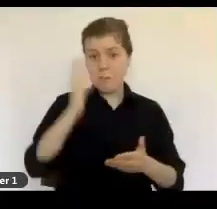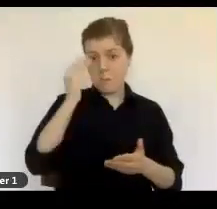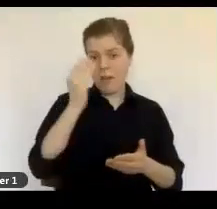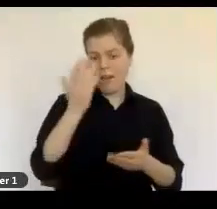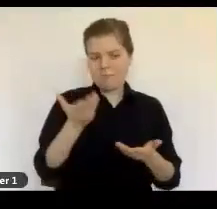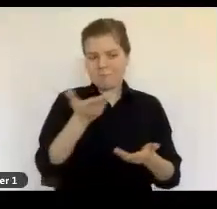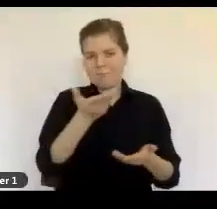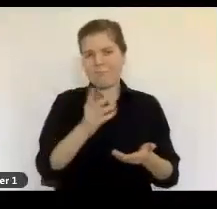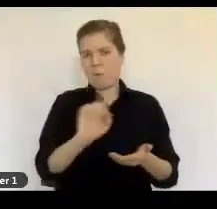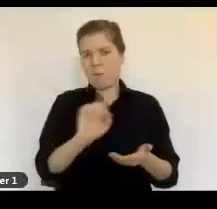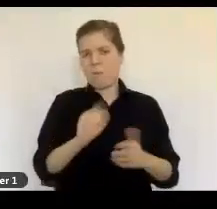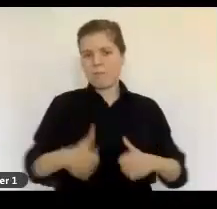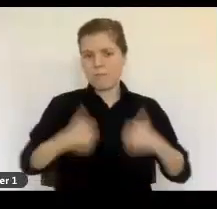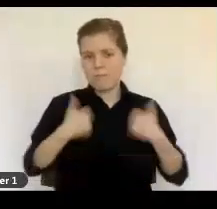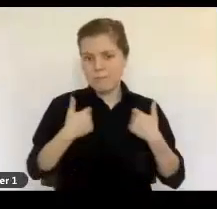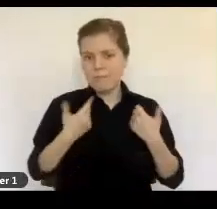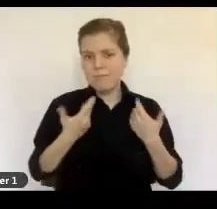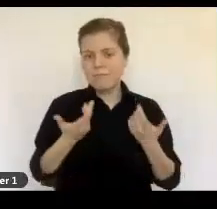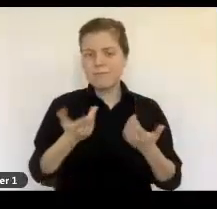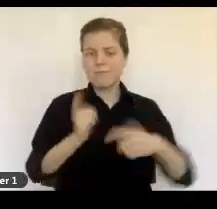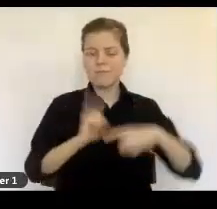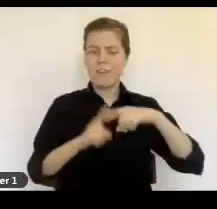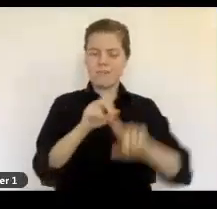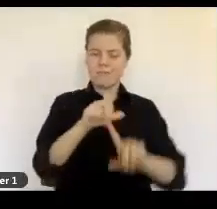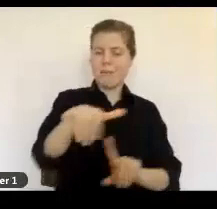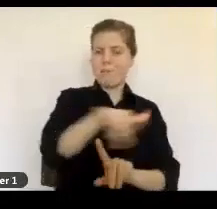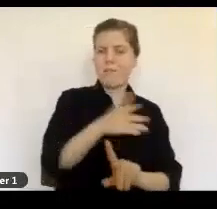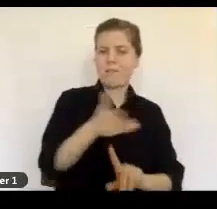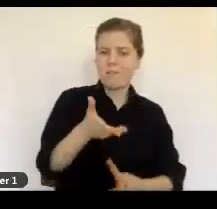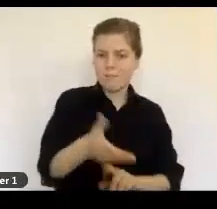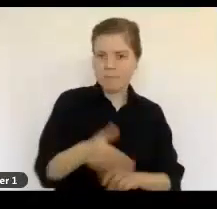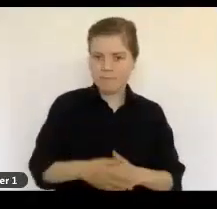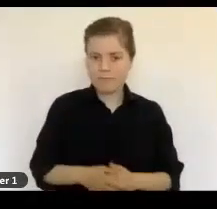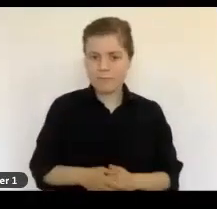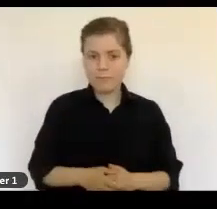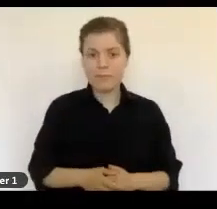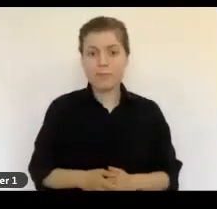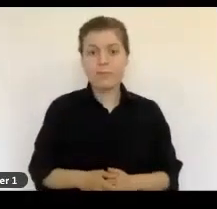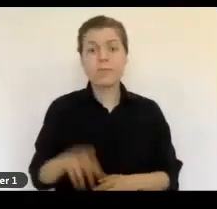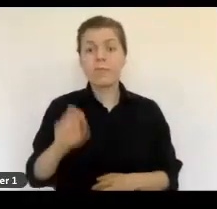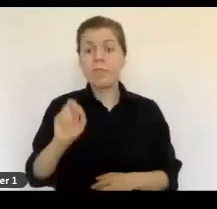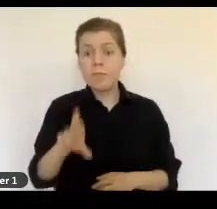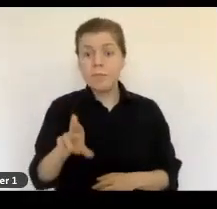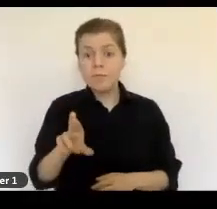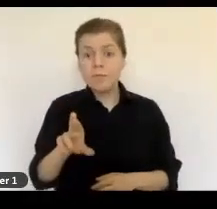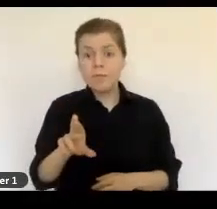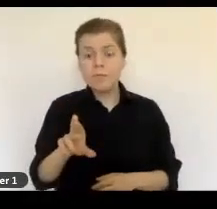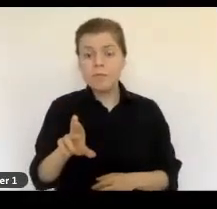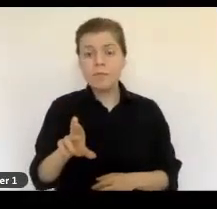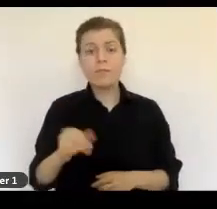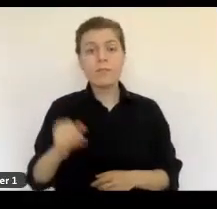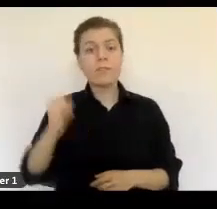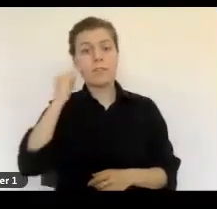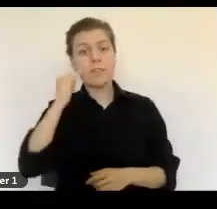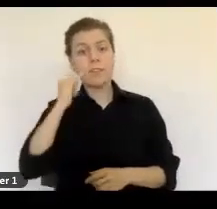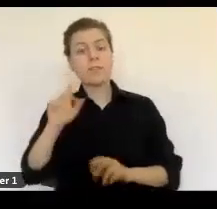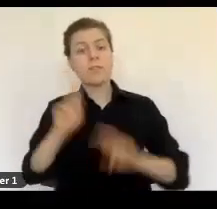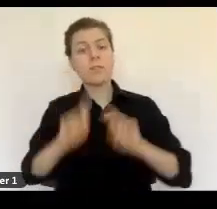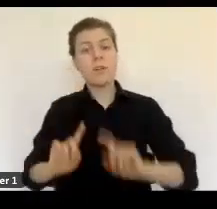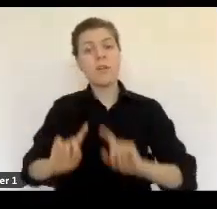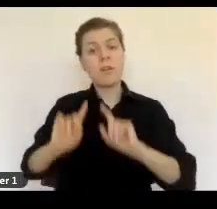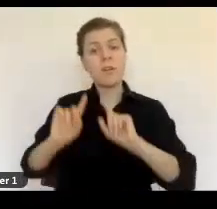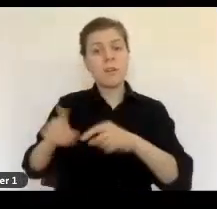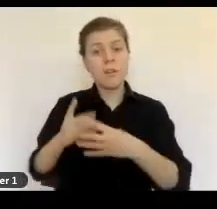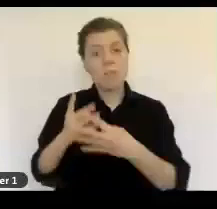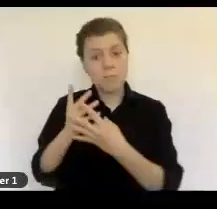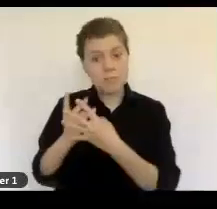but basically by virtue of the situation in which they're born and live and the conditions that